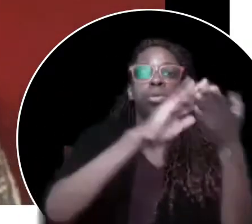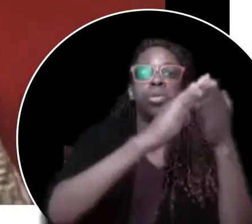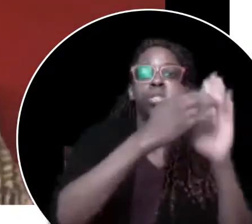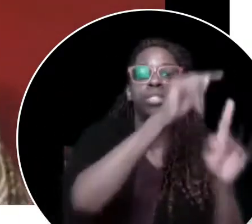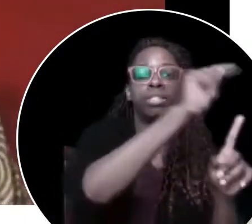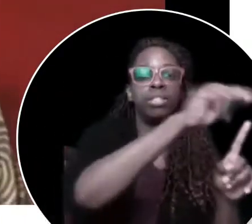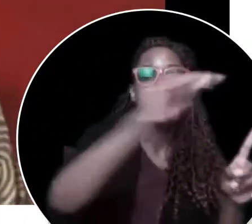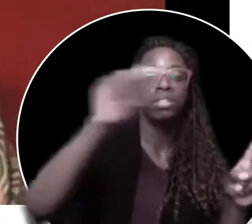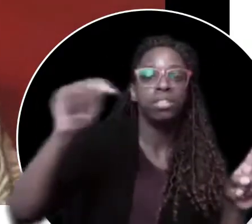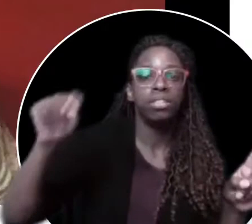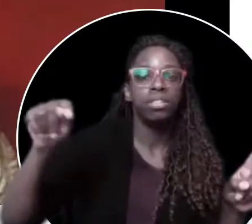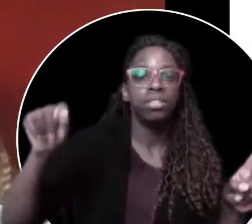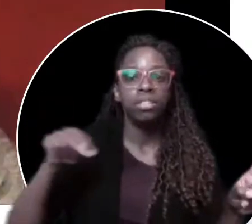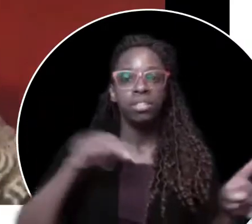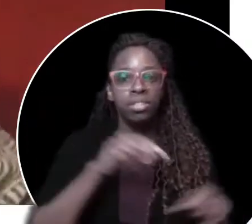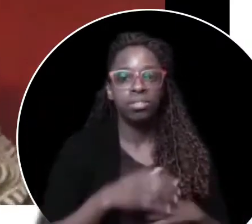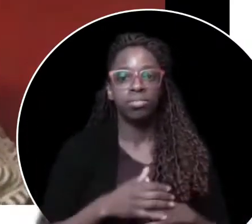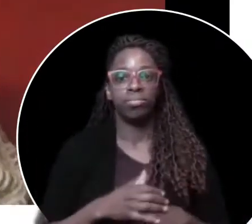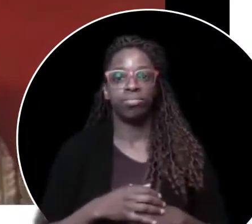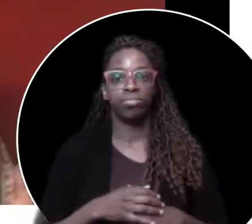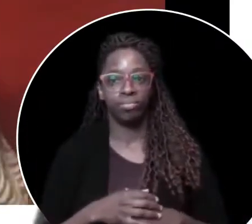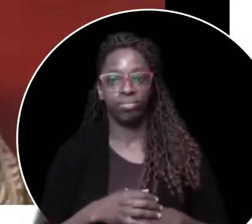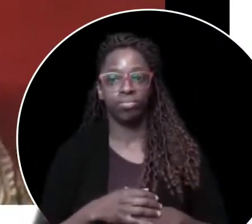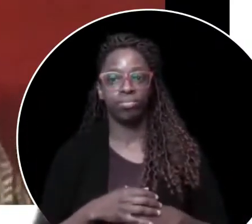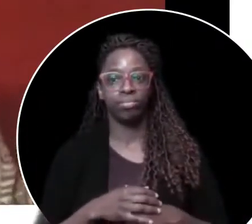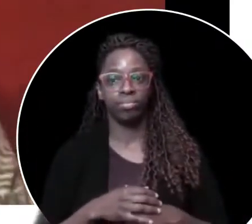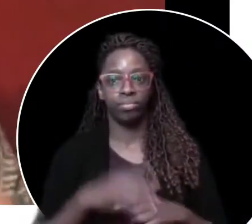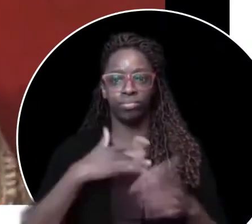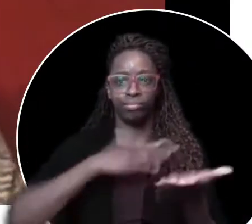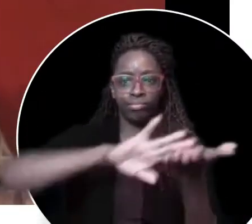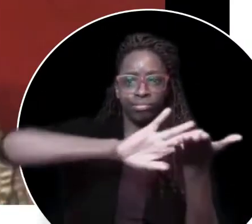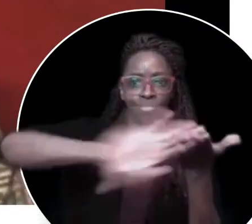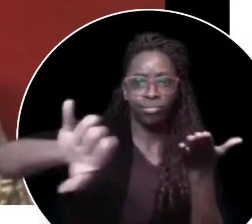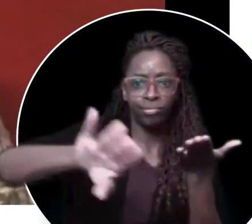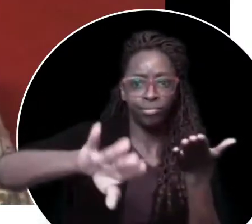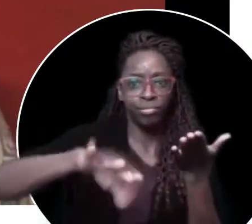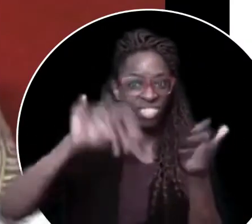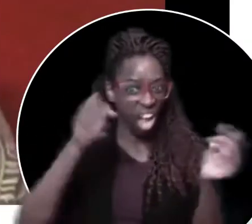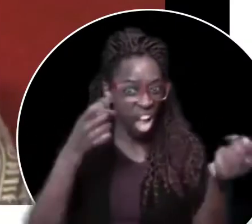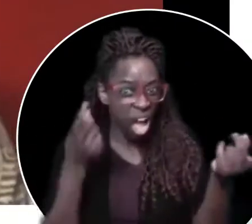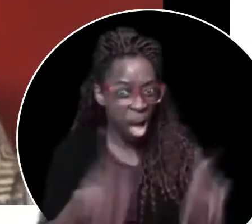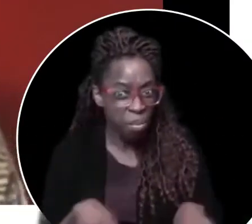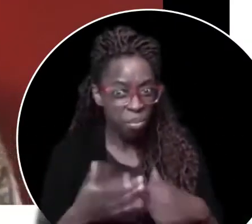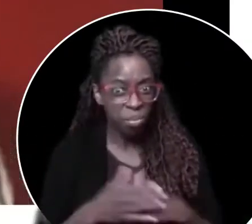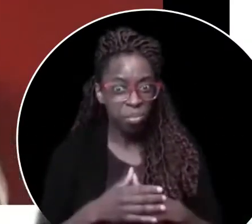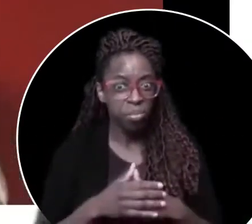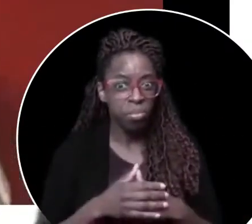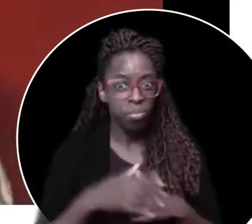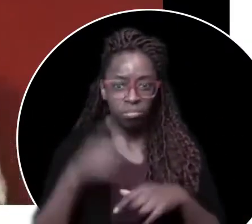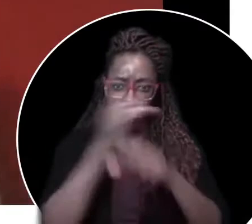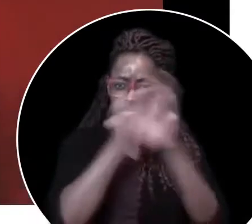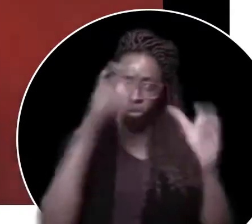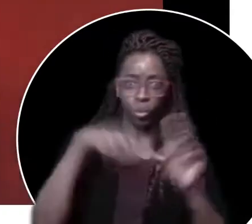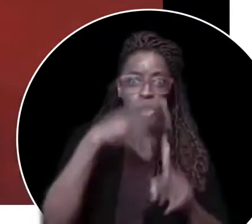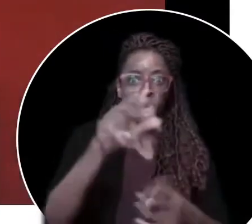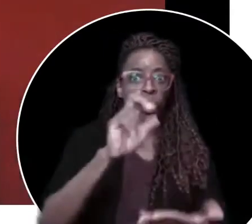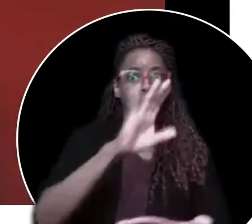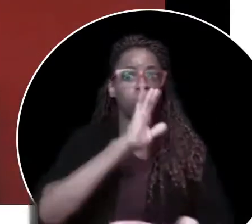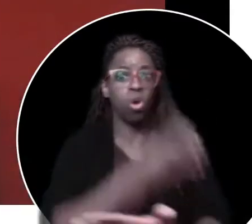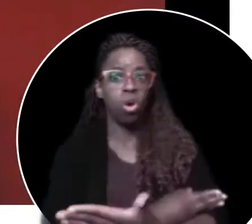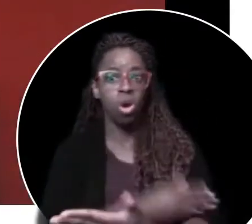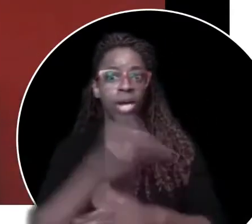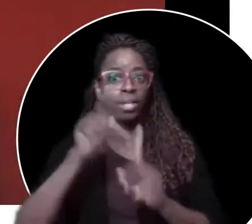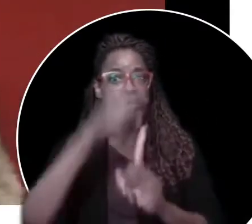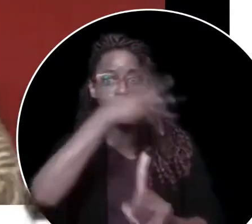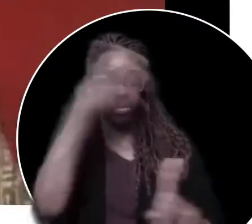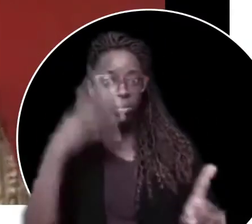of immigrant, in Europe, anywhere in Europe, the risk is that to be left out